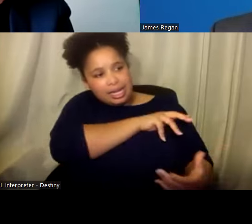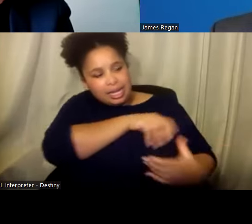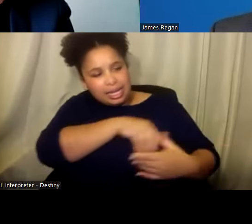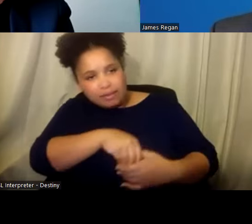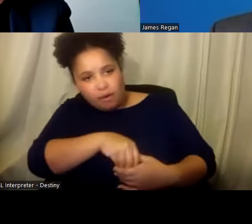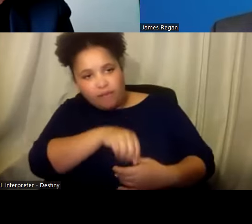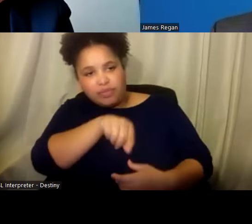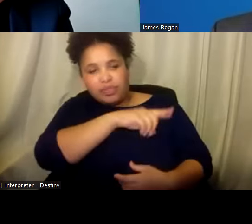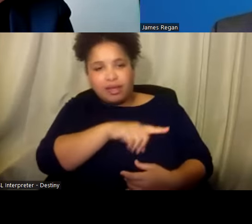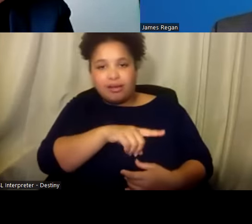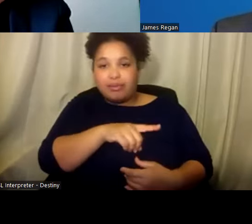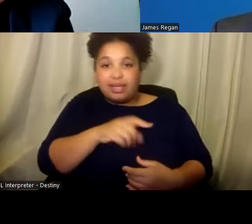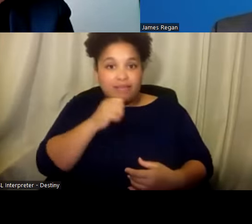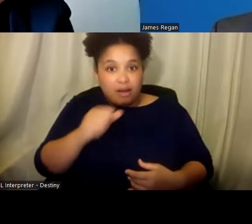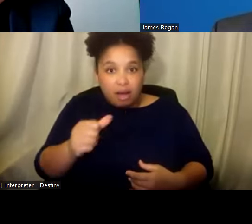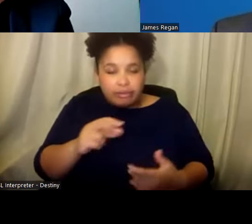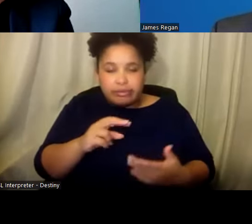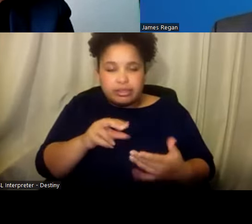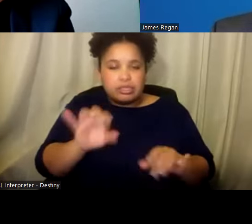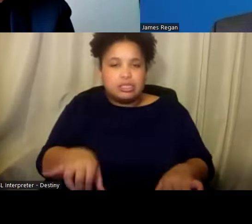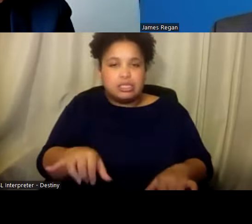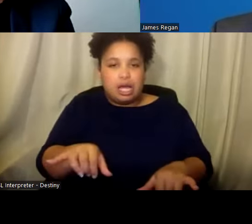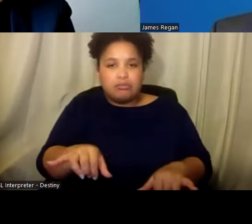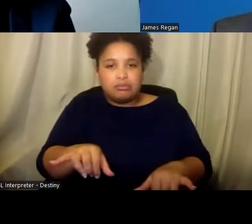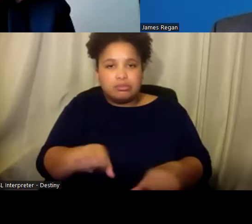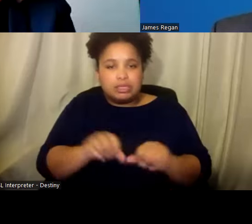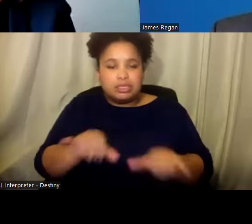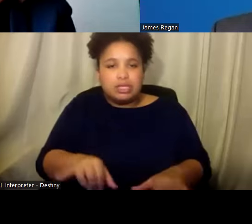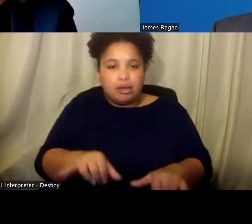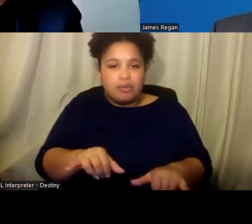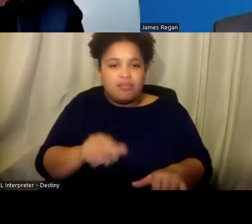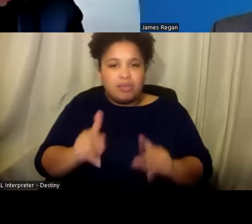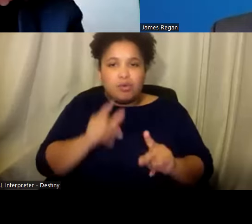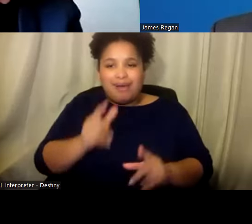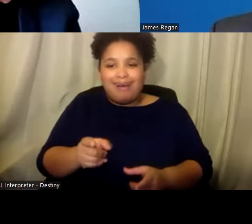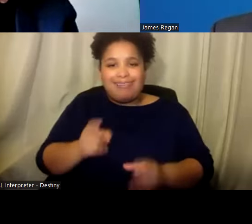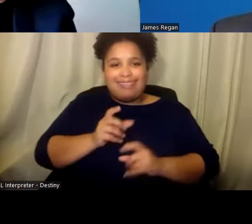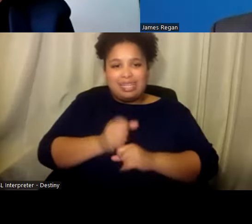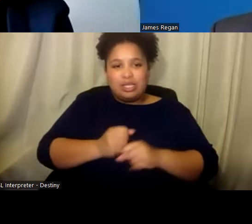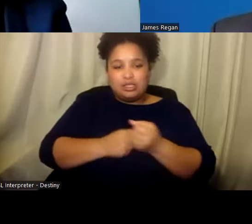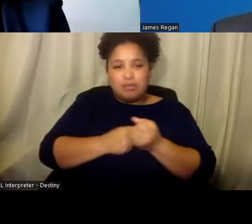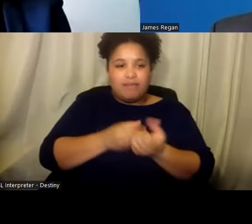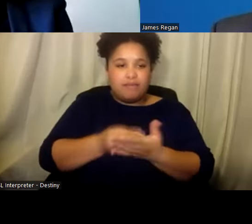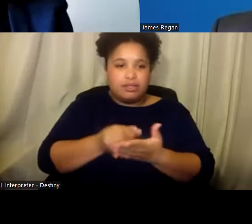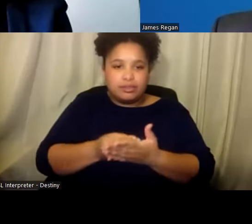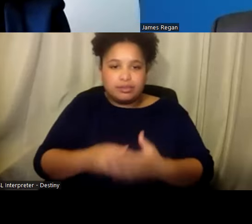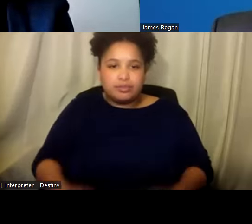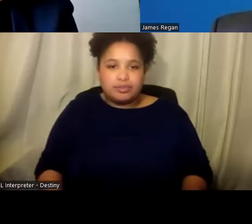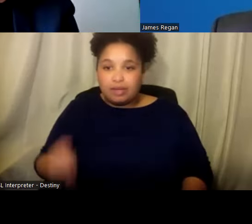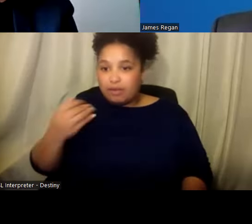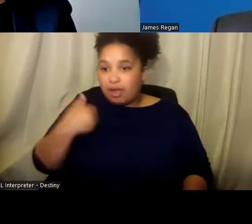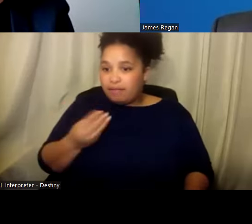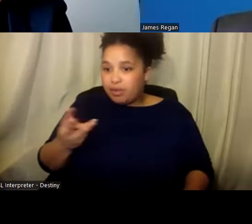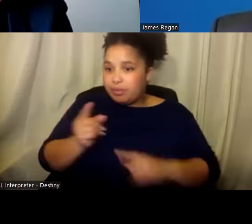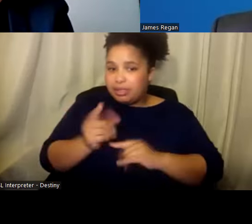same system that leaves us out of as recipients of those support funds. So I think we have a few minutes if you have thoughts